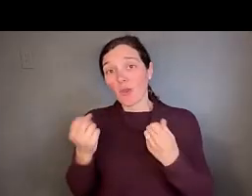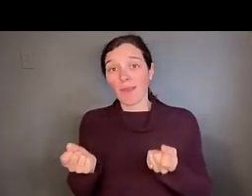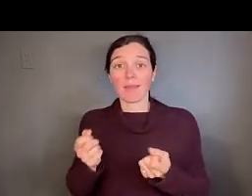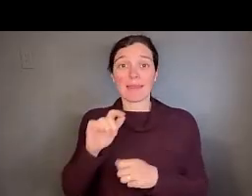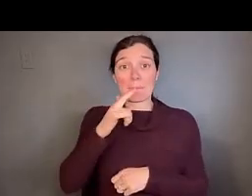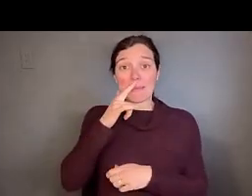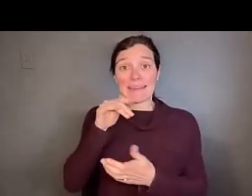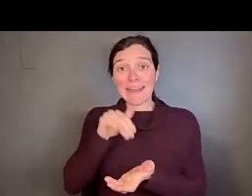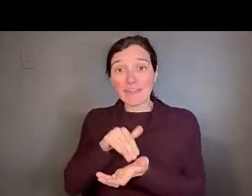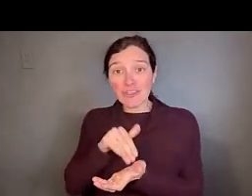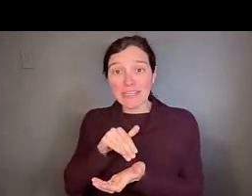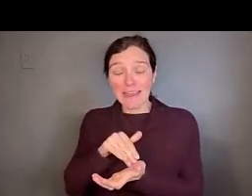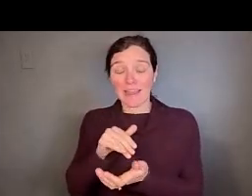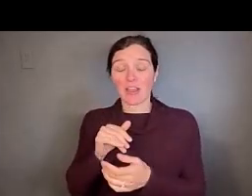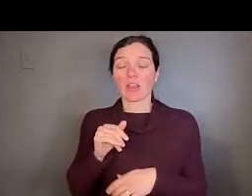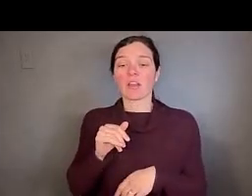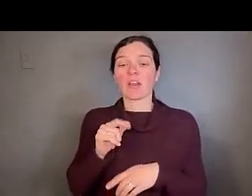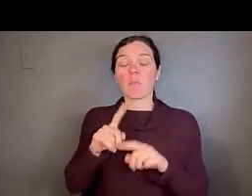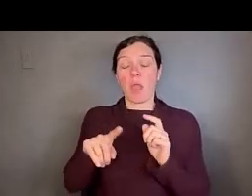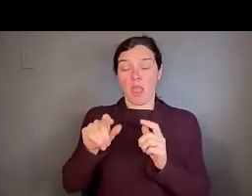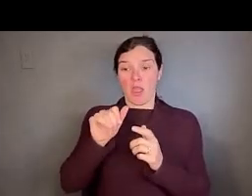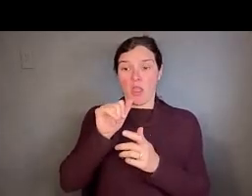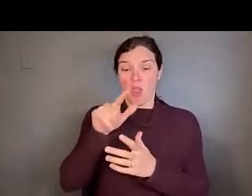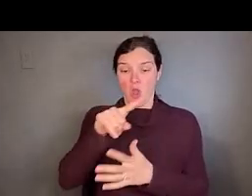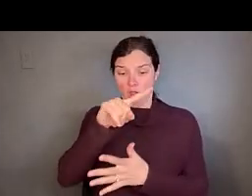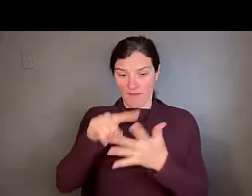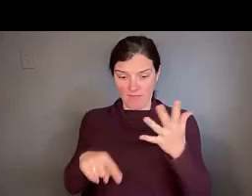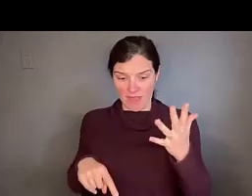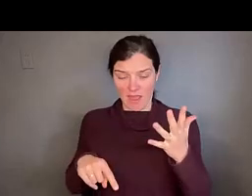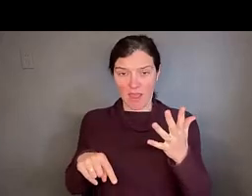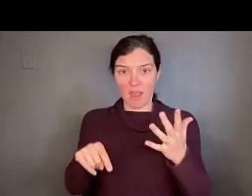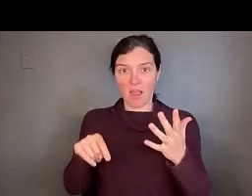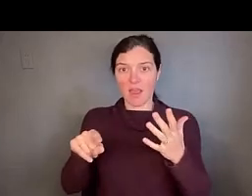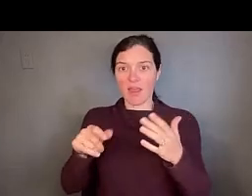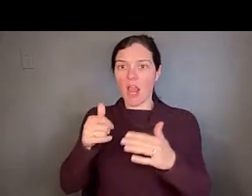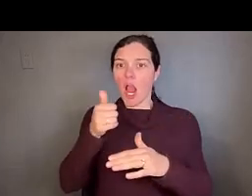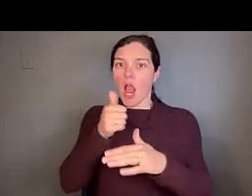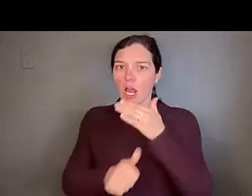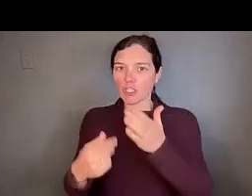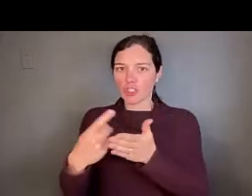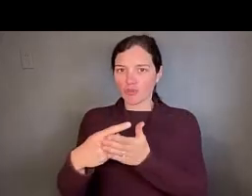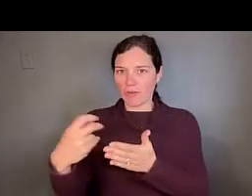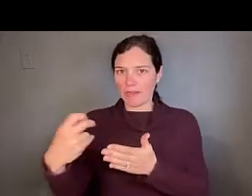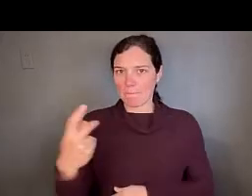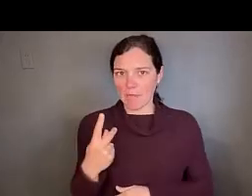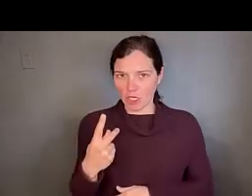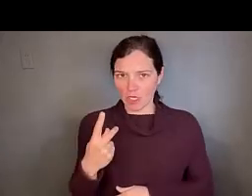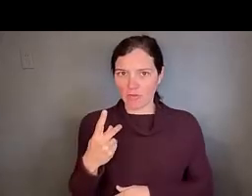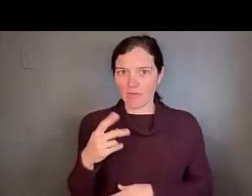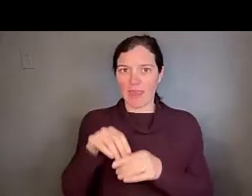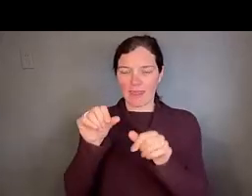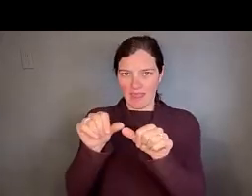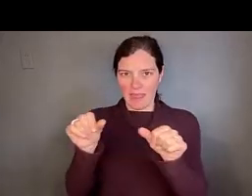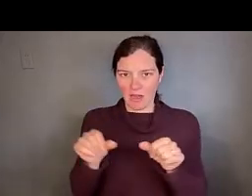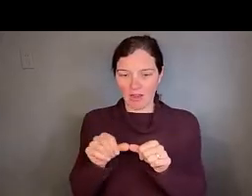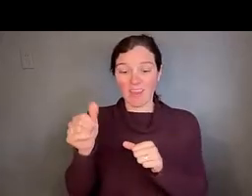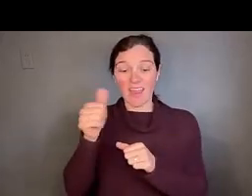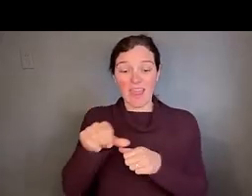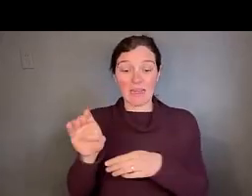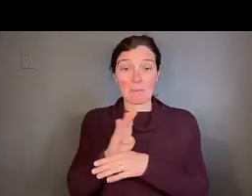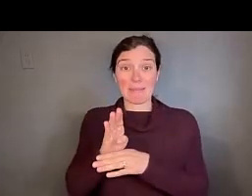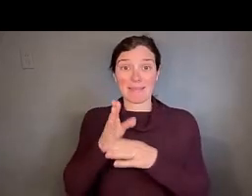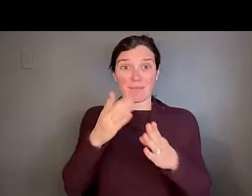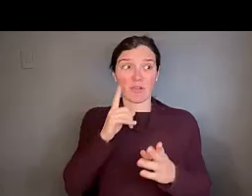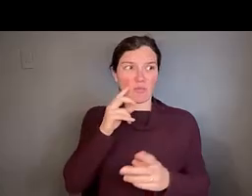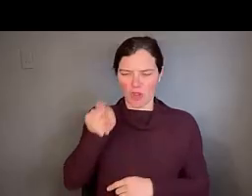care. But all of those things are under-reimbursed, and the areas that any business person would